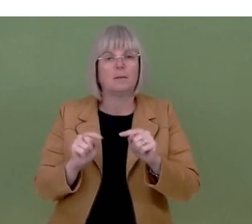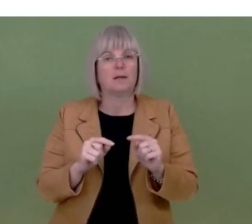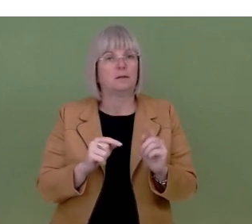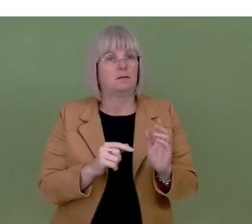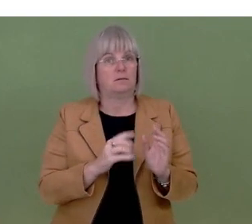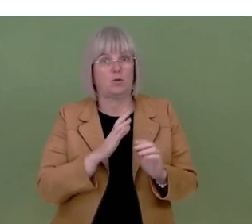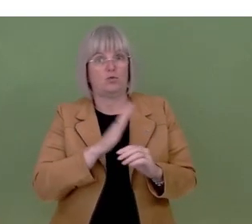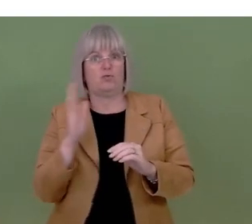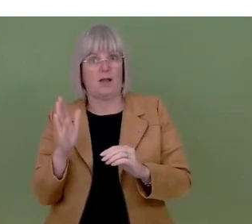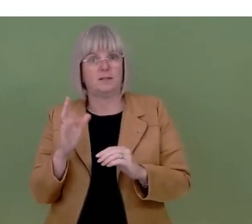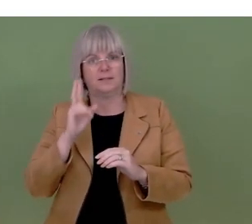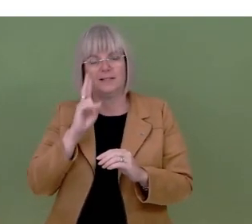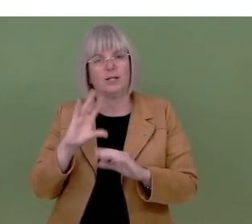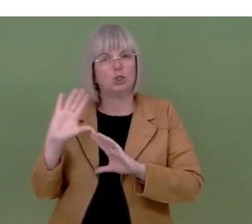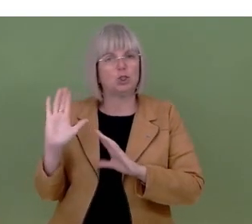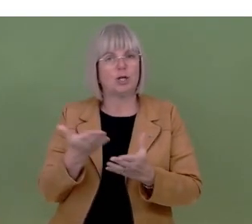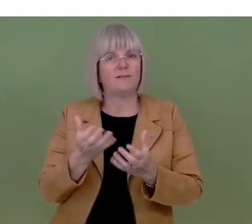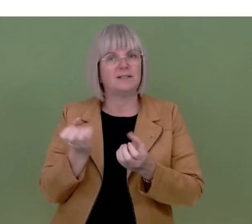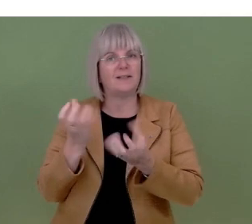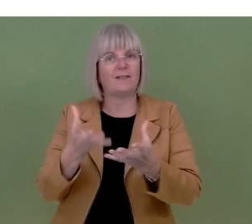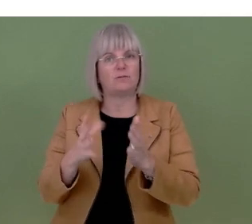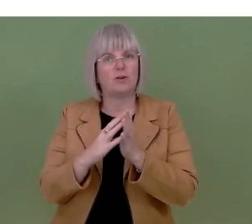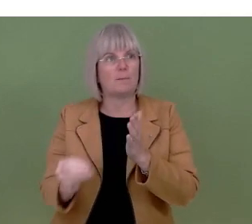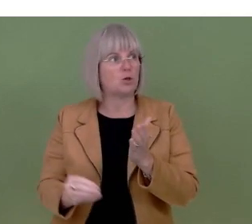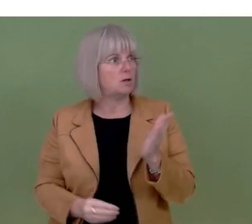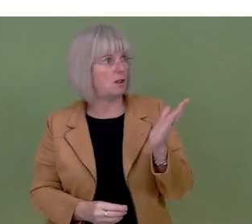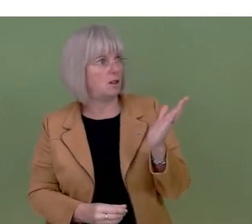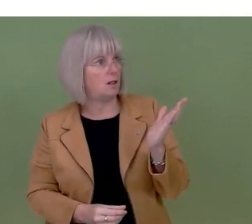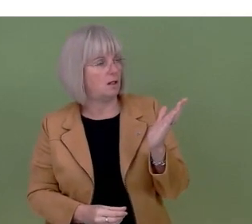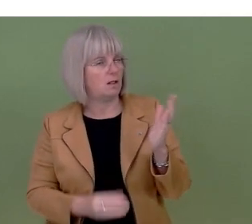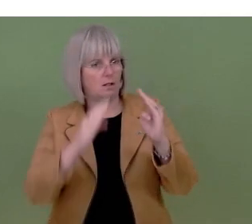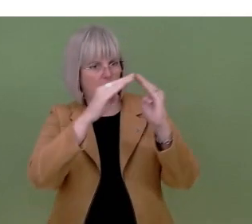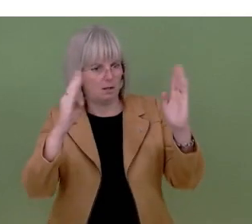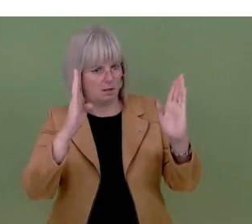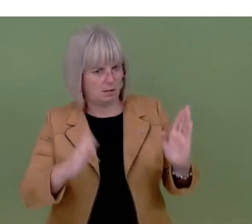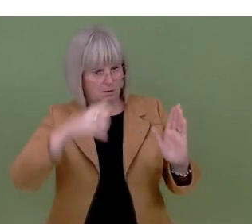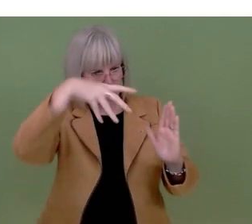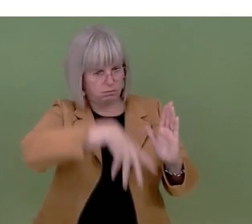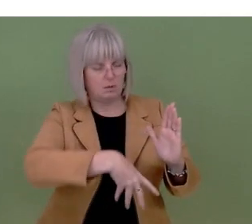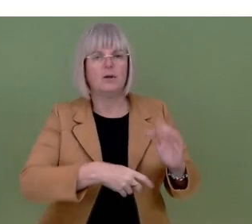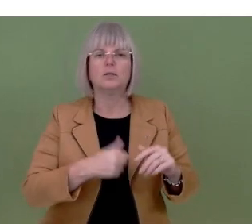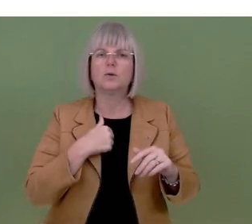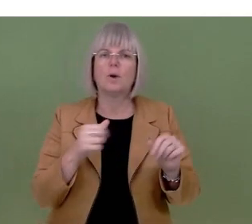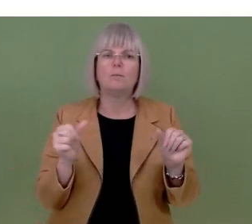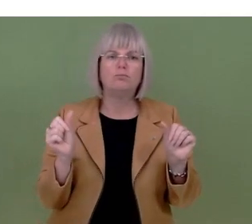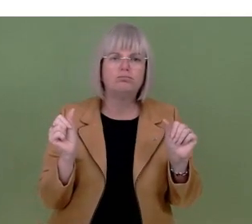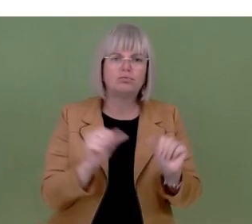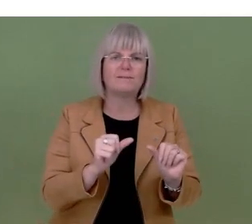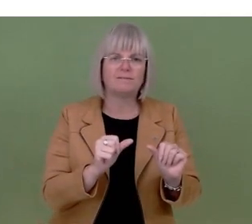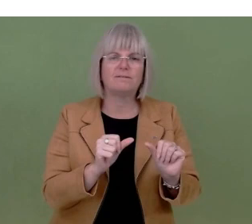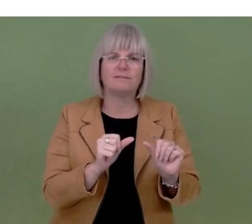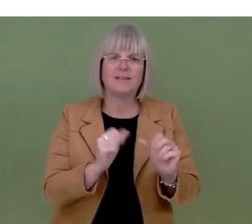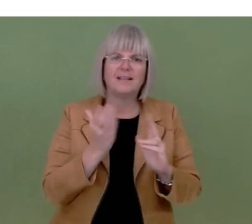we see ourselves as providing a mental health prevention and promotion service. So we do brief interventions, sit below IAPT, and